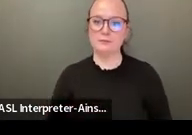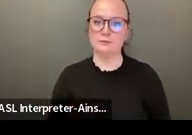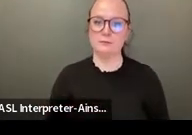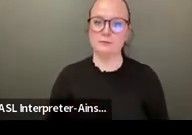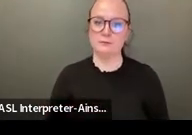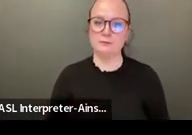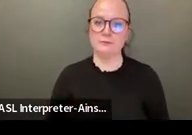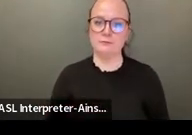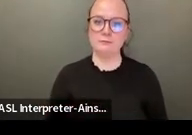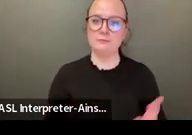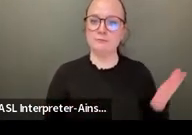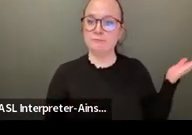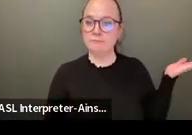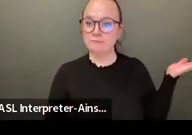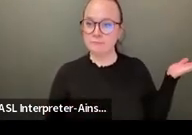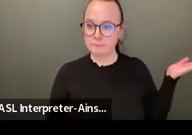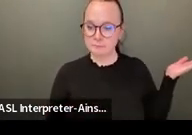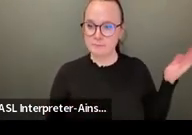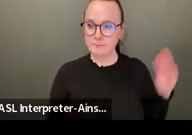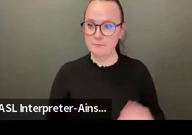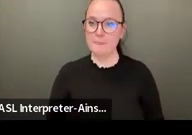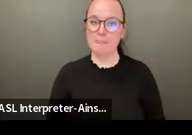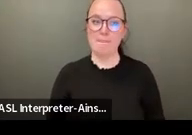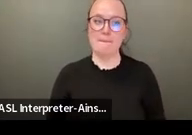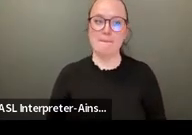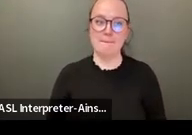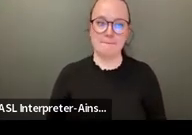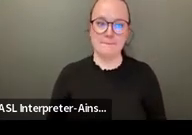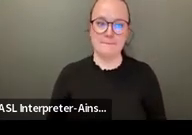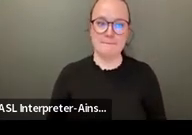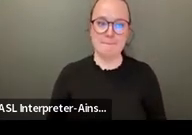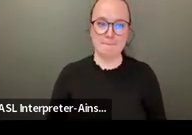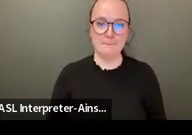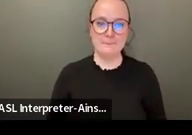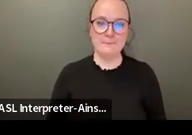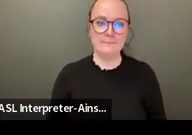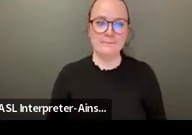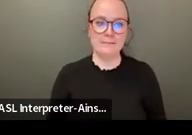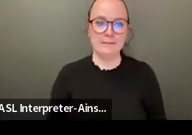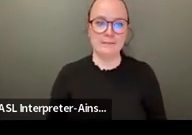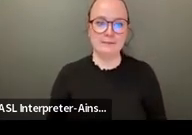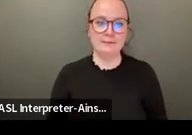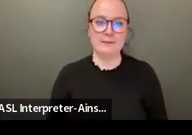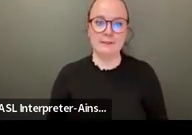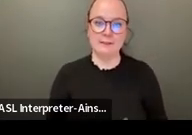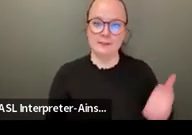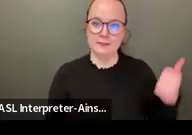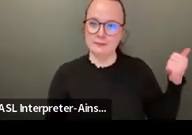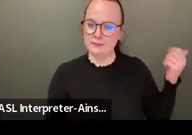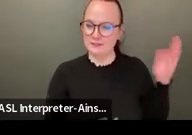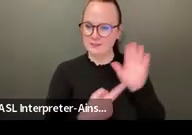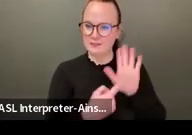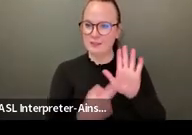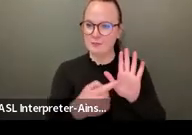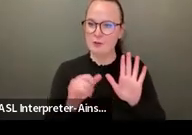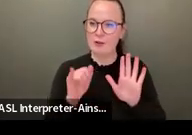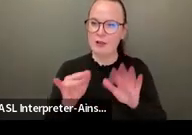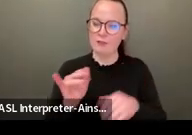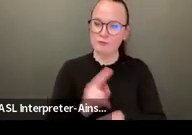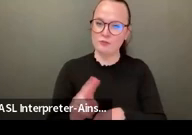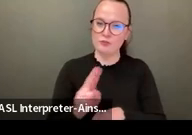is a just an example. If you're using main learning results and want to know how to